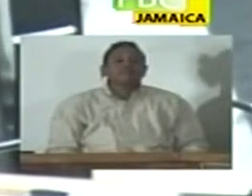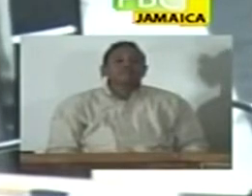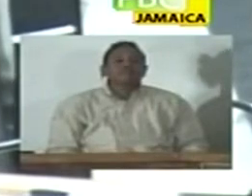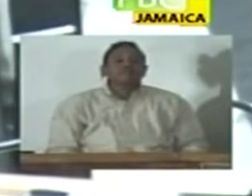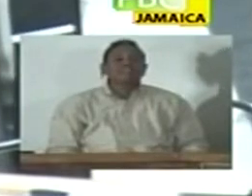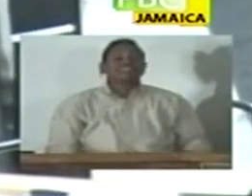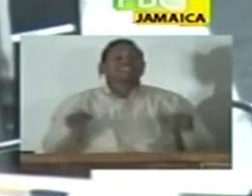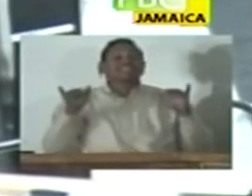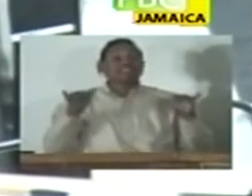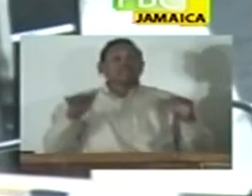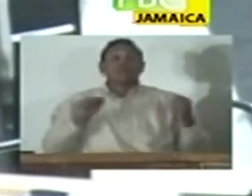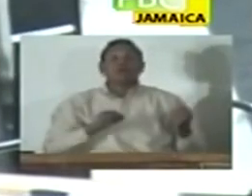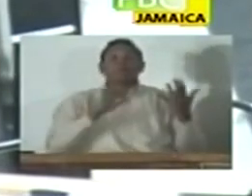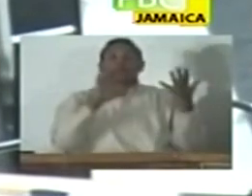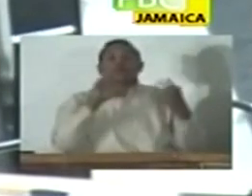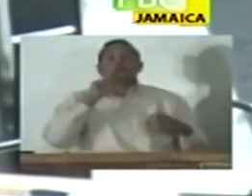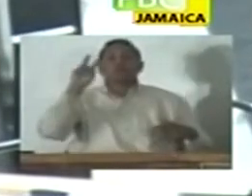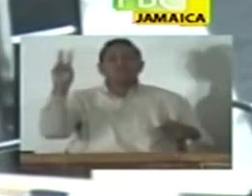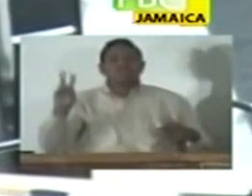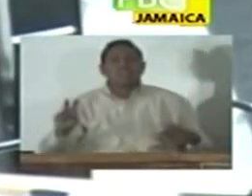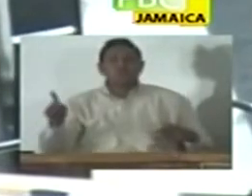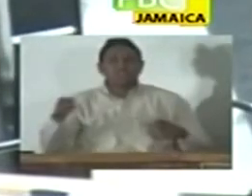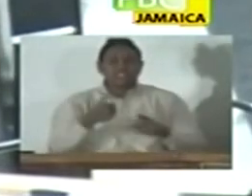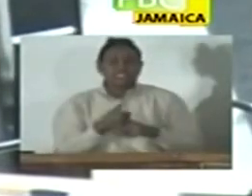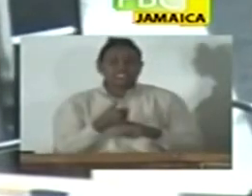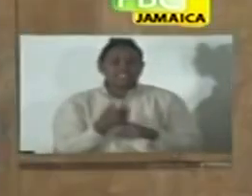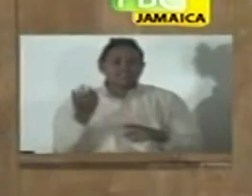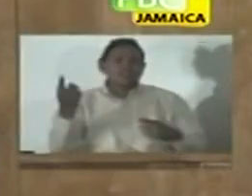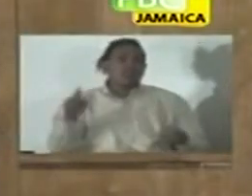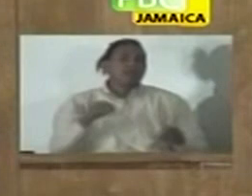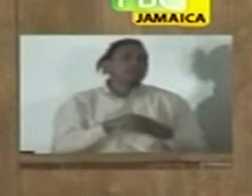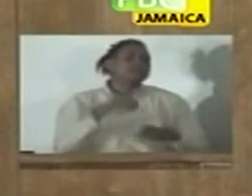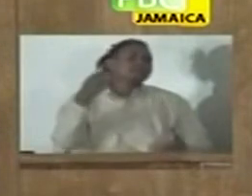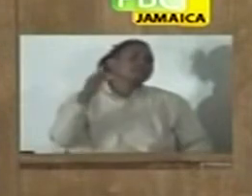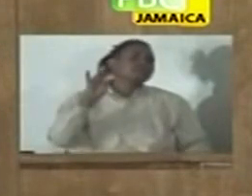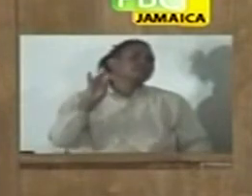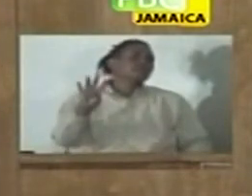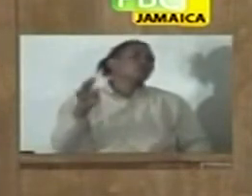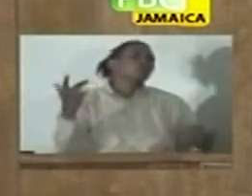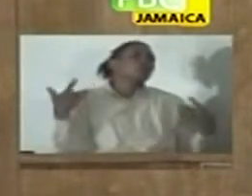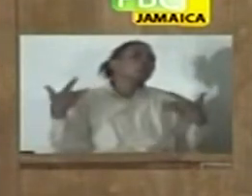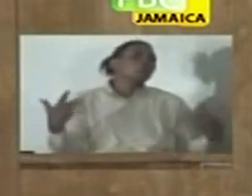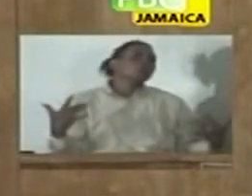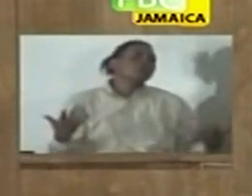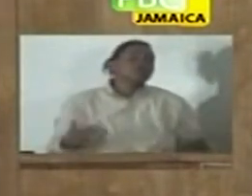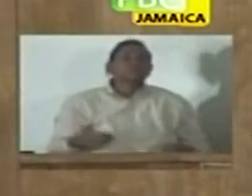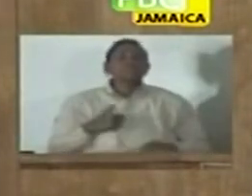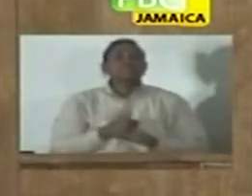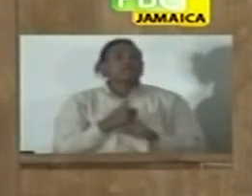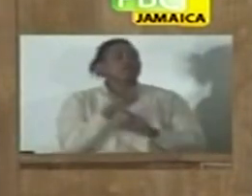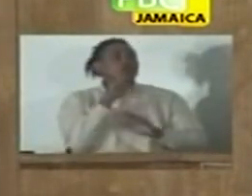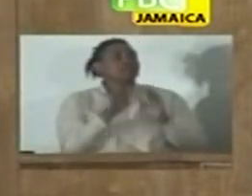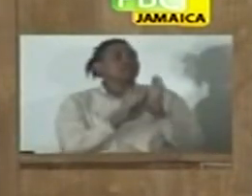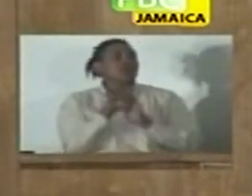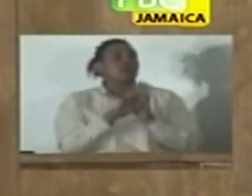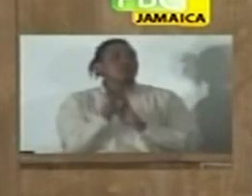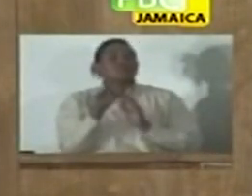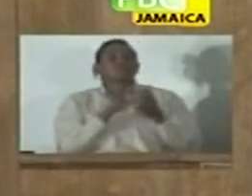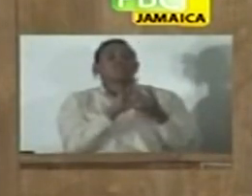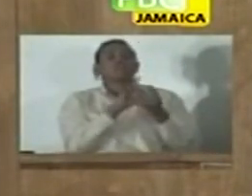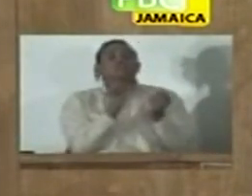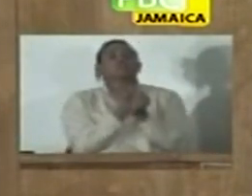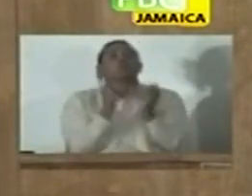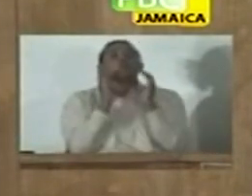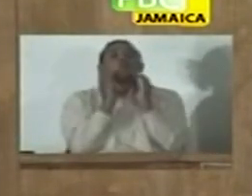this Venezuelan deal that took us in 1974 to develop the relationship with